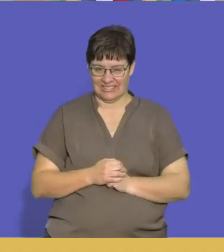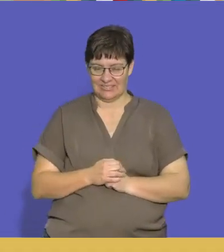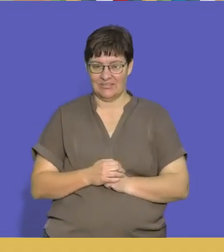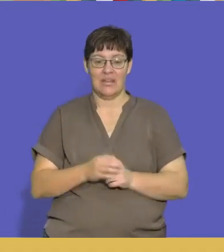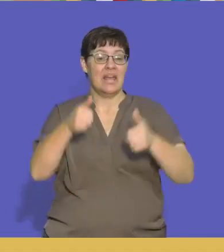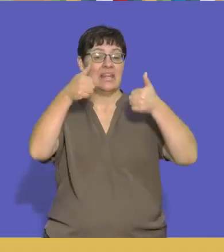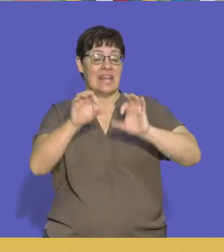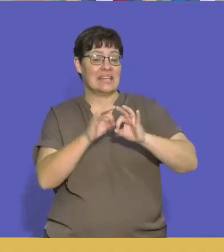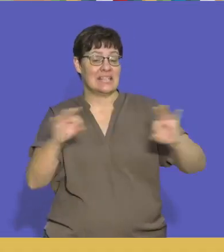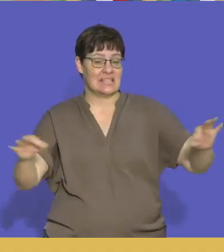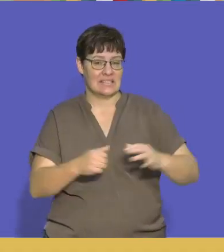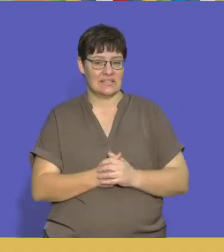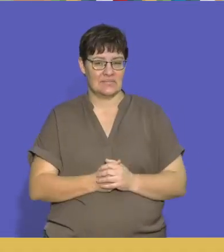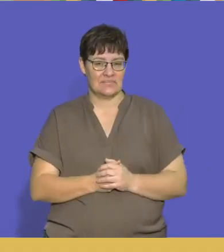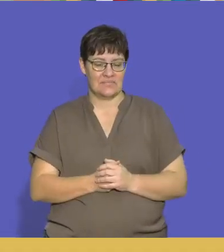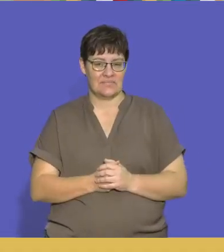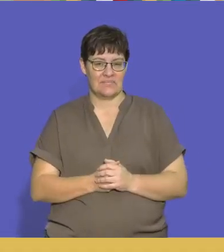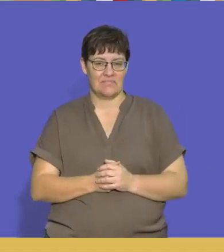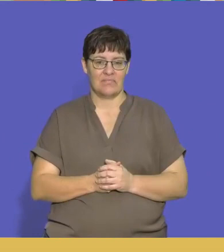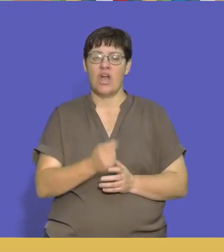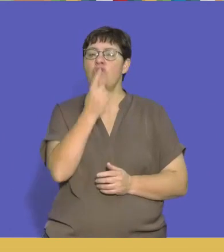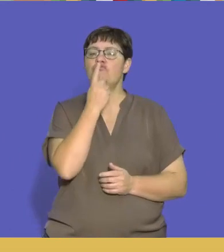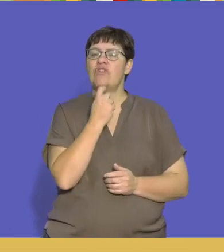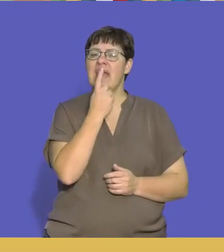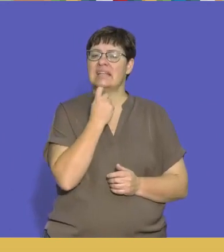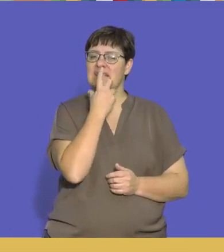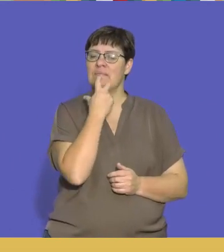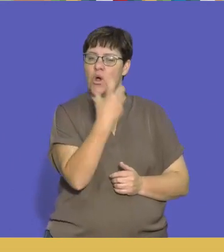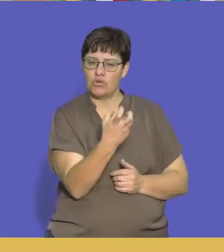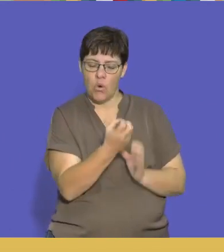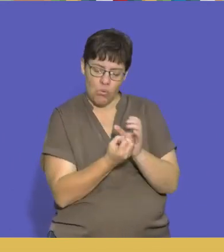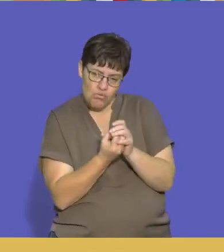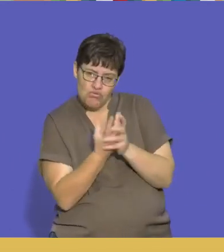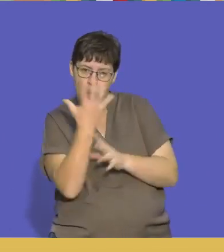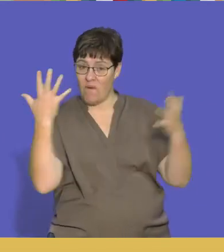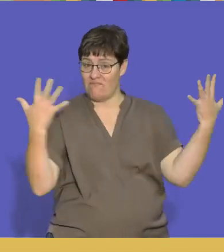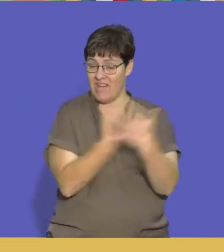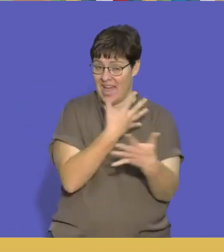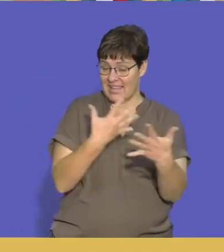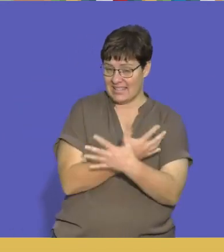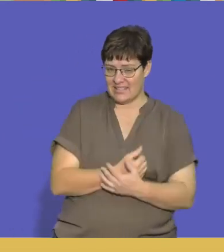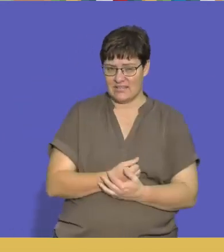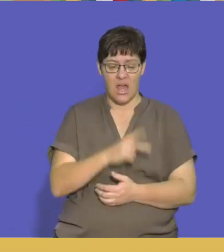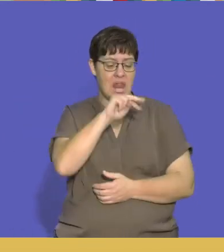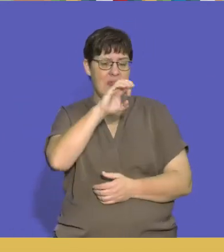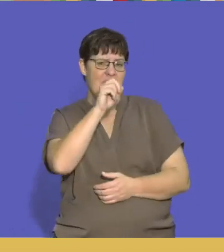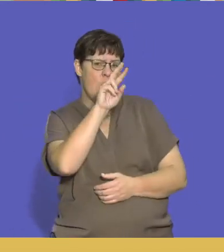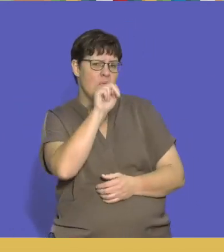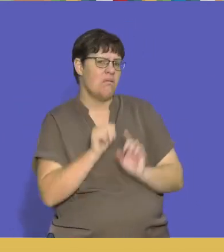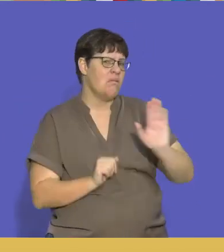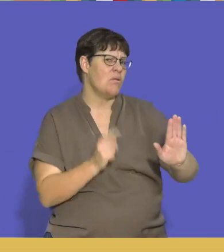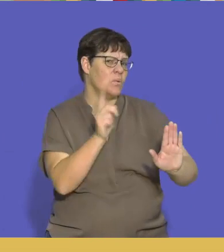Yes. The next sentence is, the red tomatoes are growing fast. What is the noun in